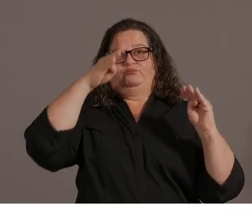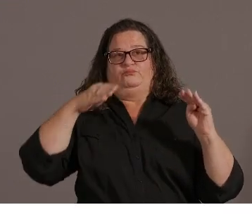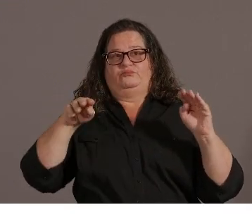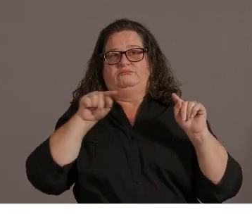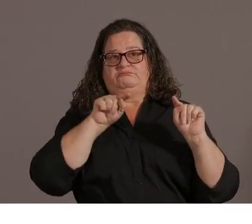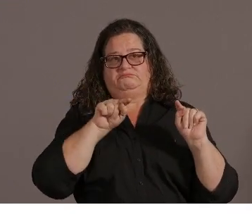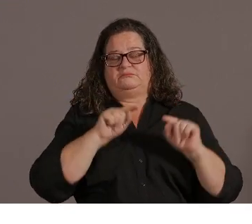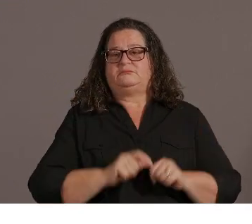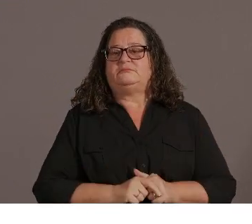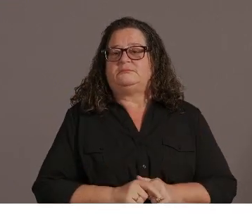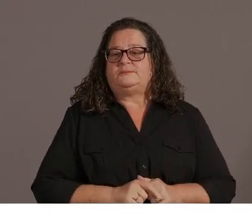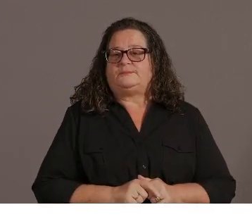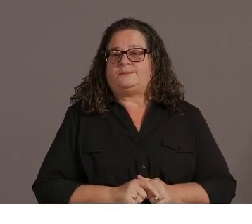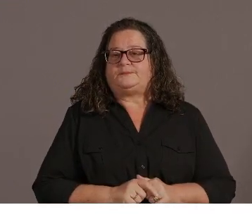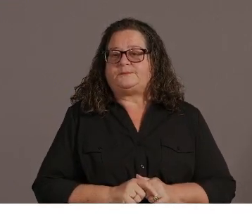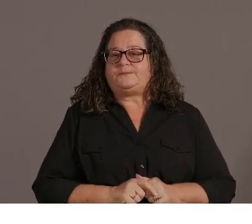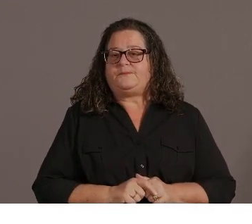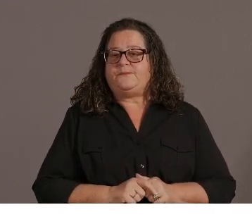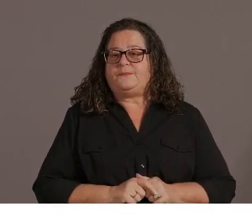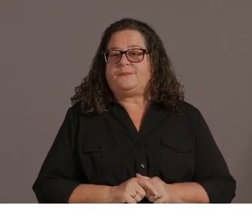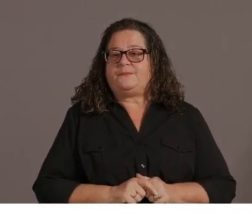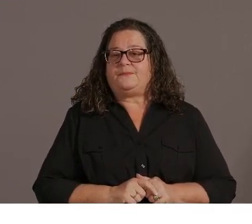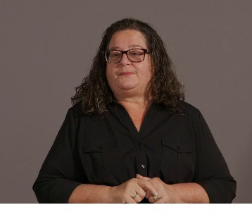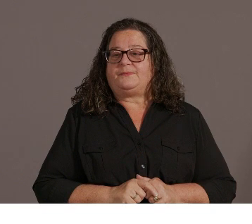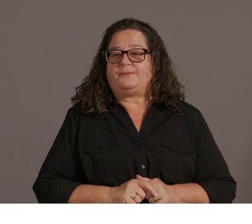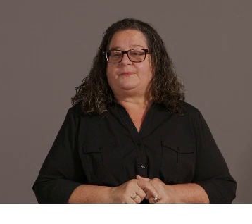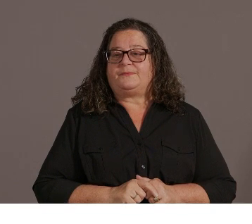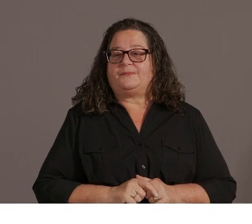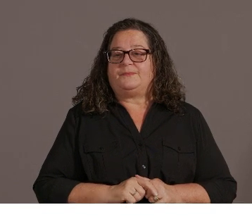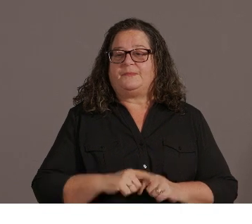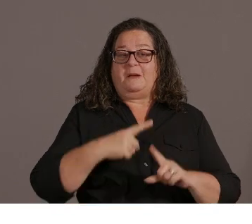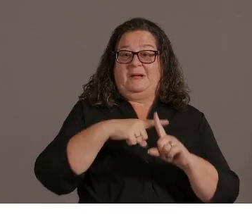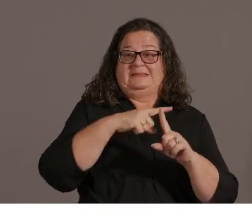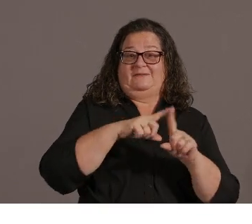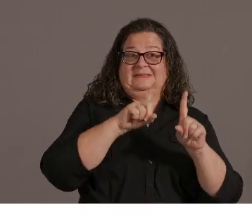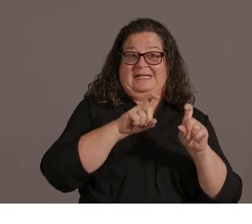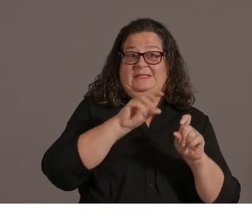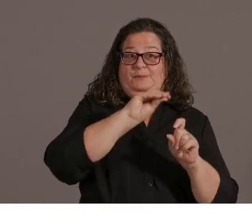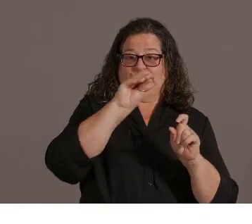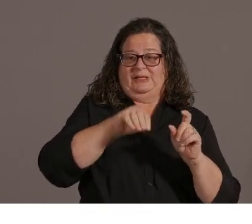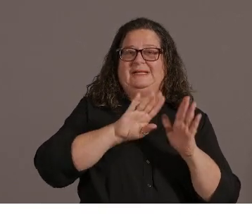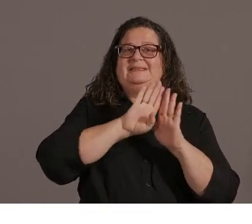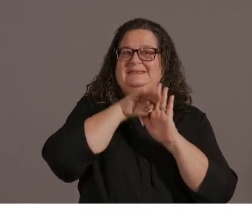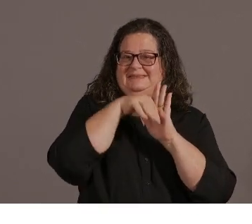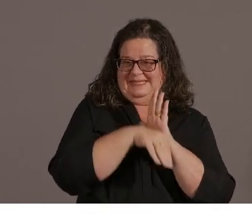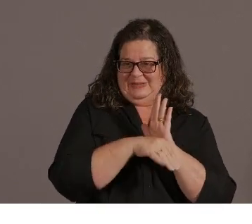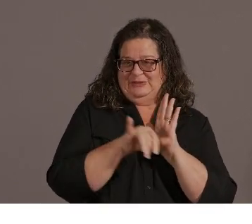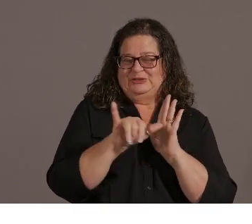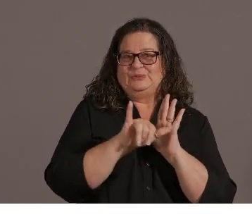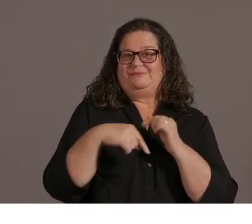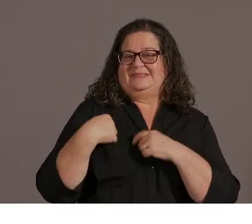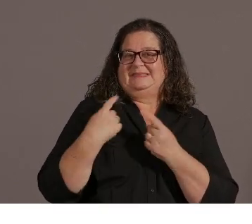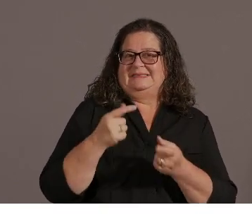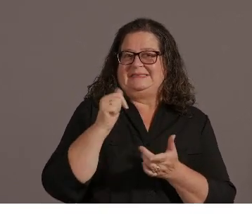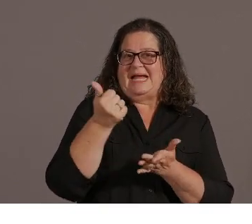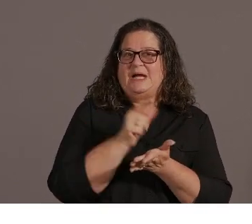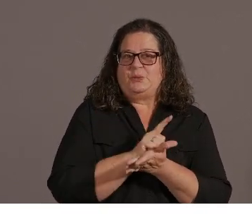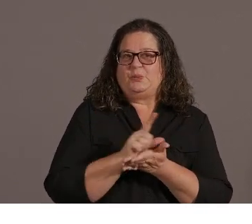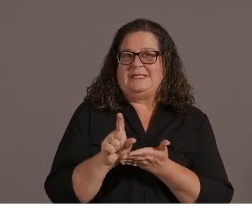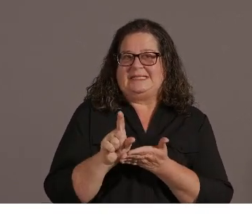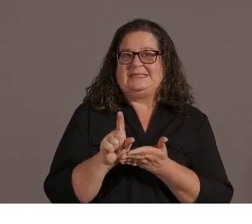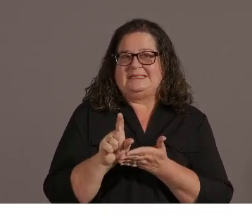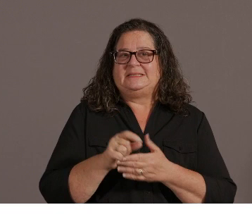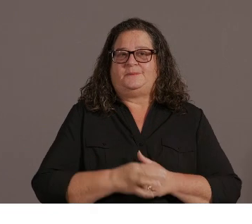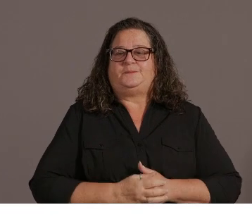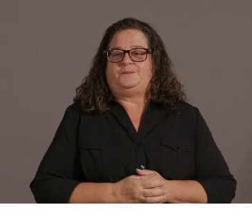And again, our percent positivity is having that same downward trend over the last 10 weeks. This one is a little bit different